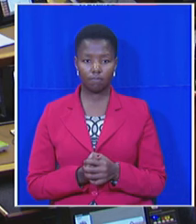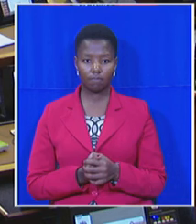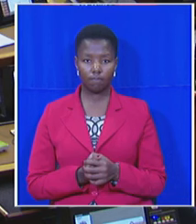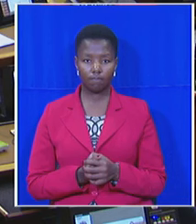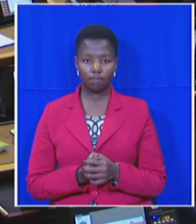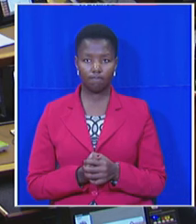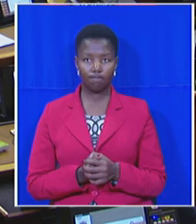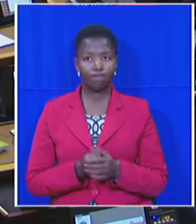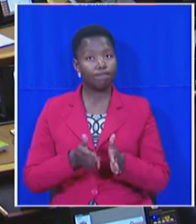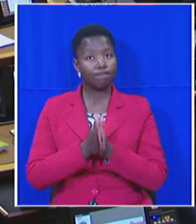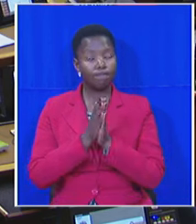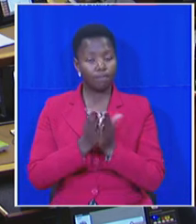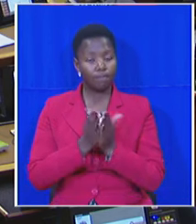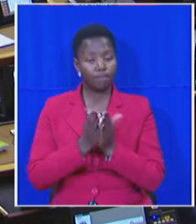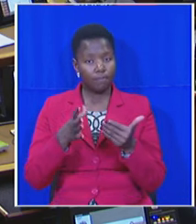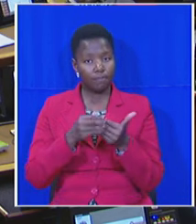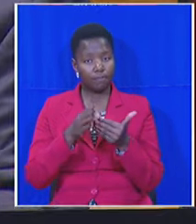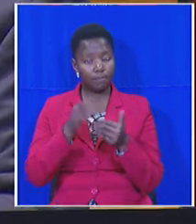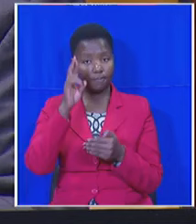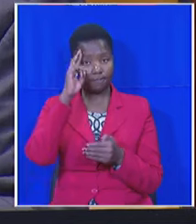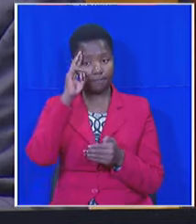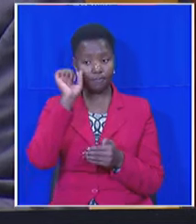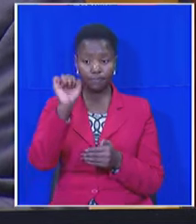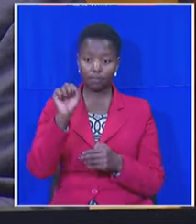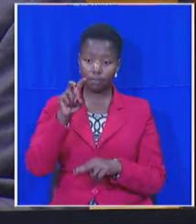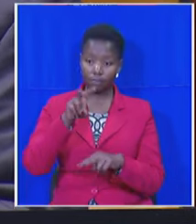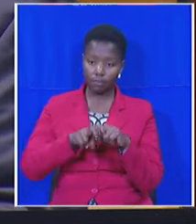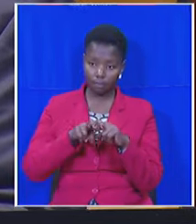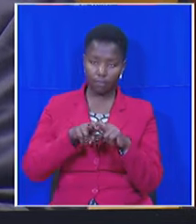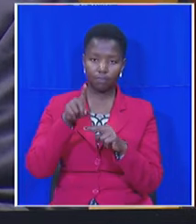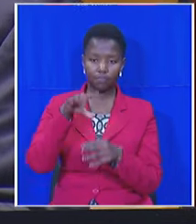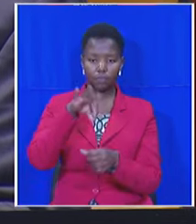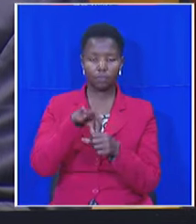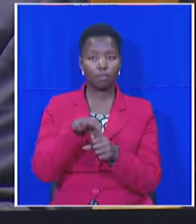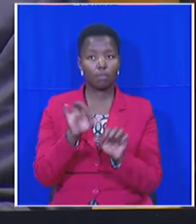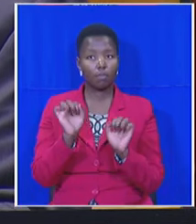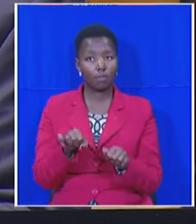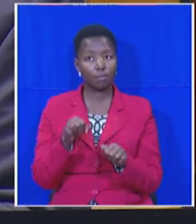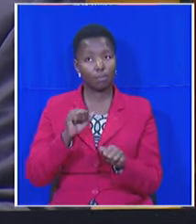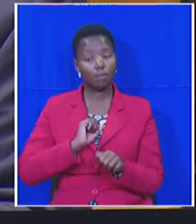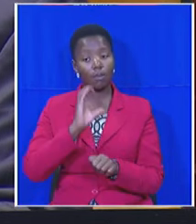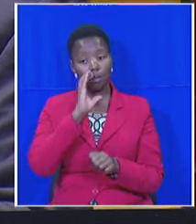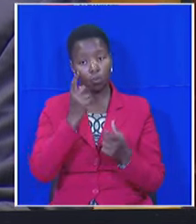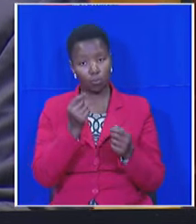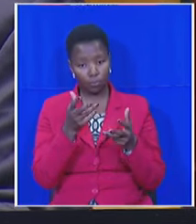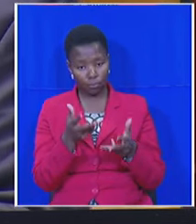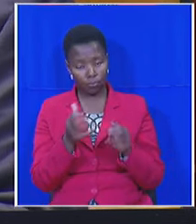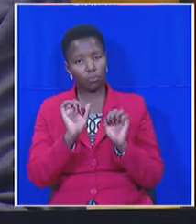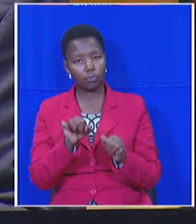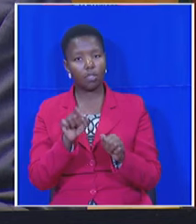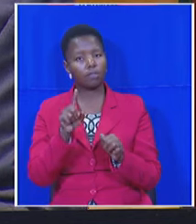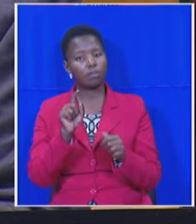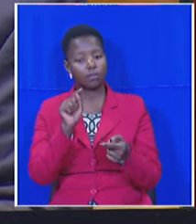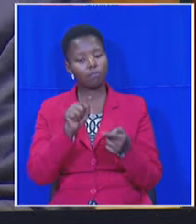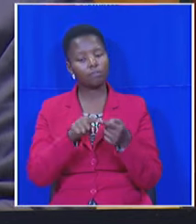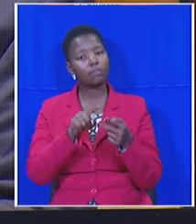I'd like to remind members that they may only vote from their allocated seats. When requested to do so, members must simply indicate